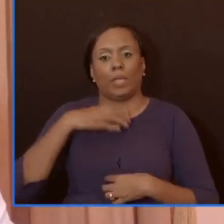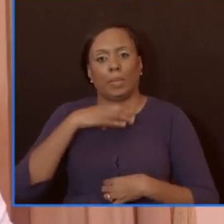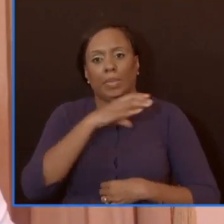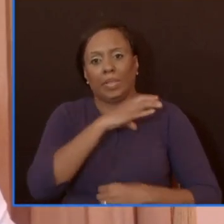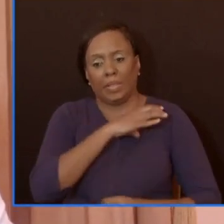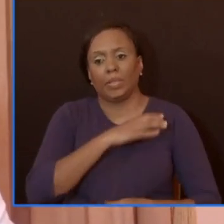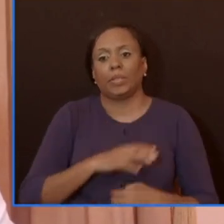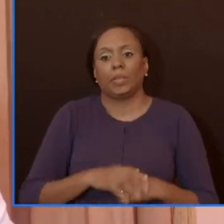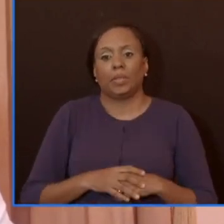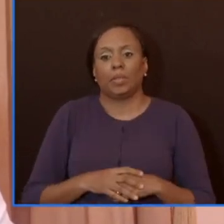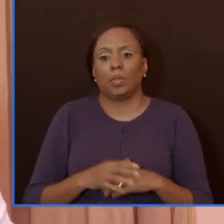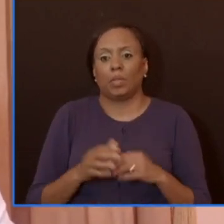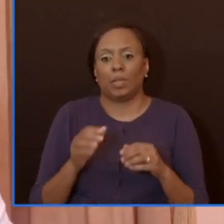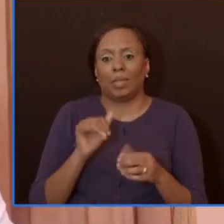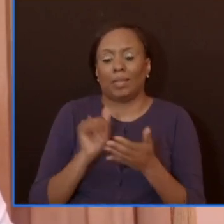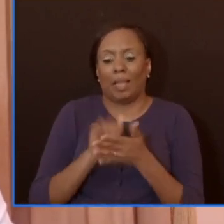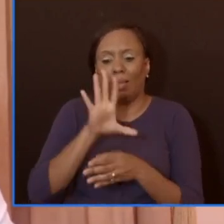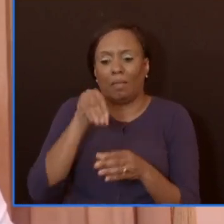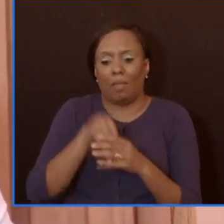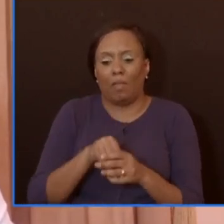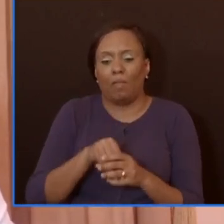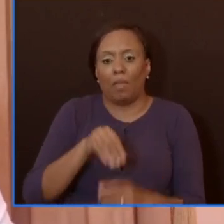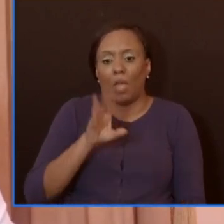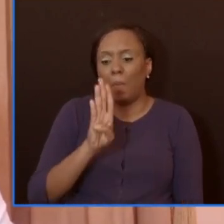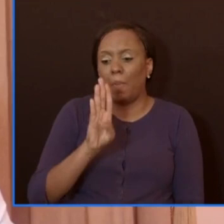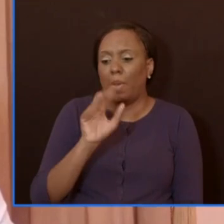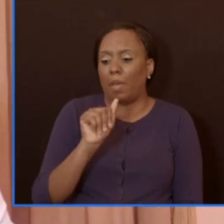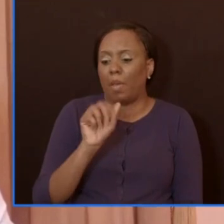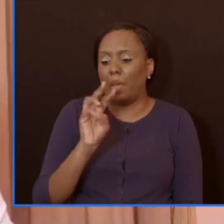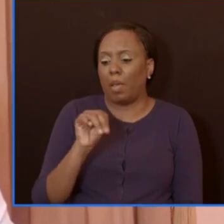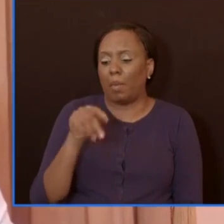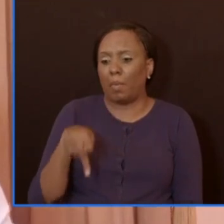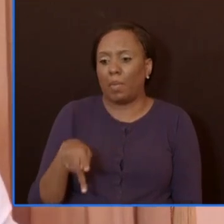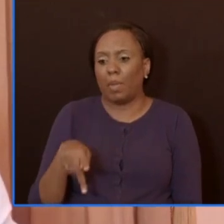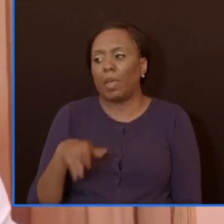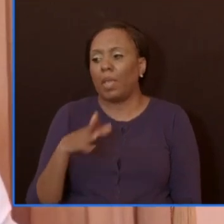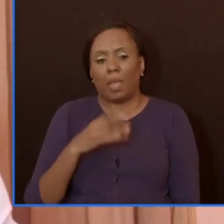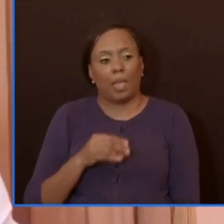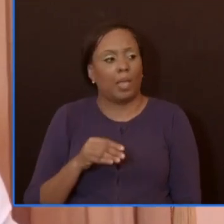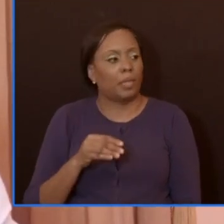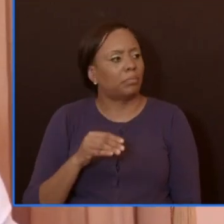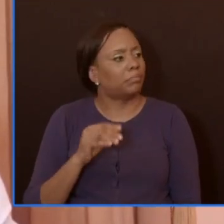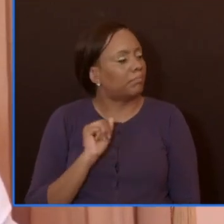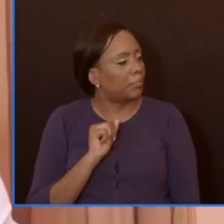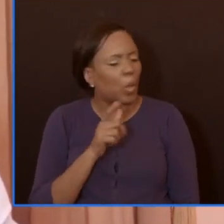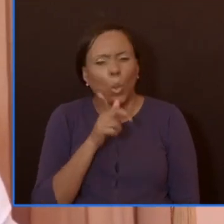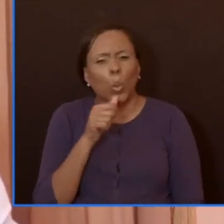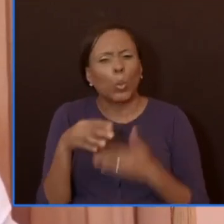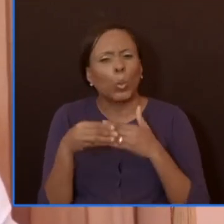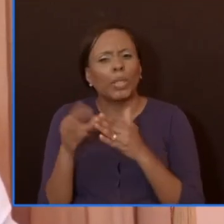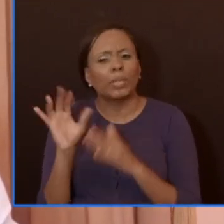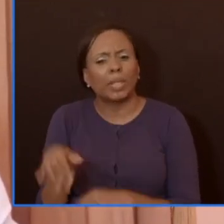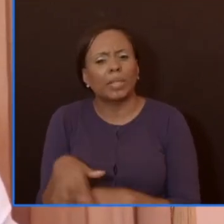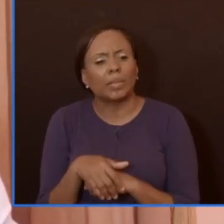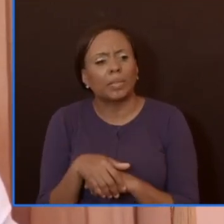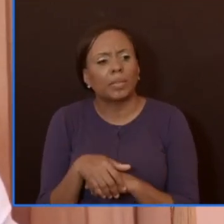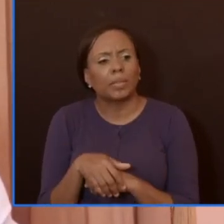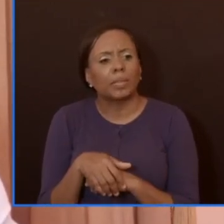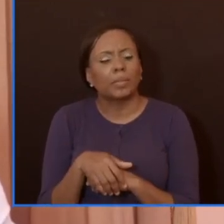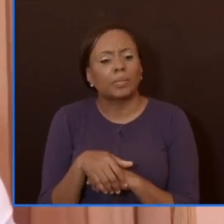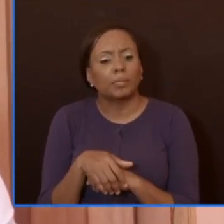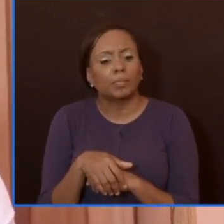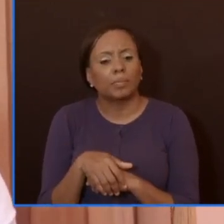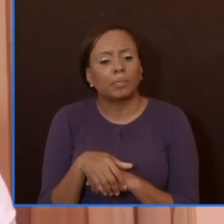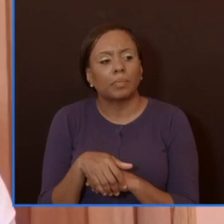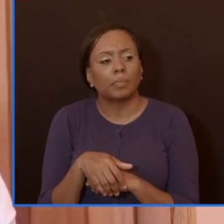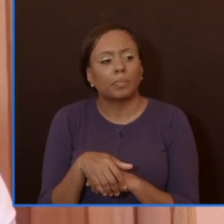people, including BAMP and others, that deals with adverse reactions, and I think that's led by the head of the pharmacy. Is that